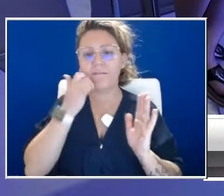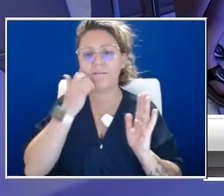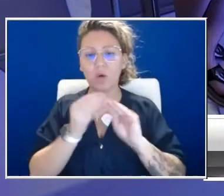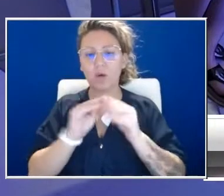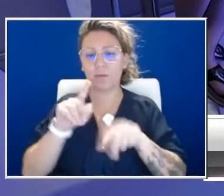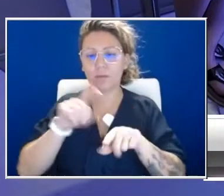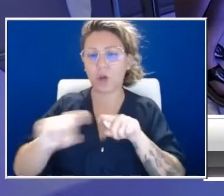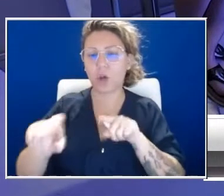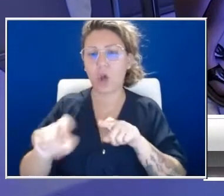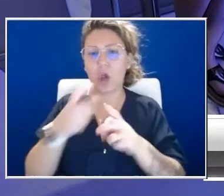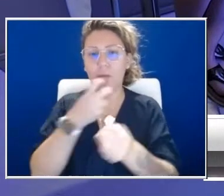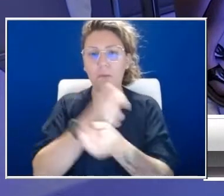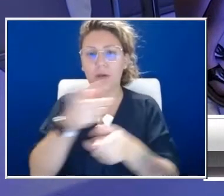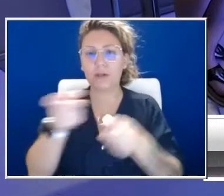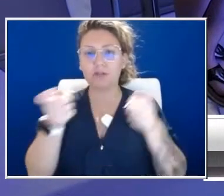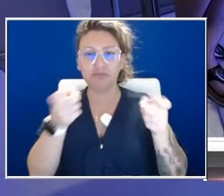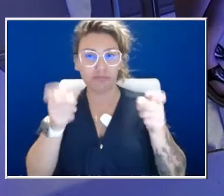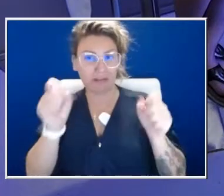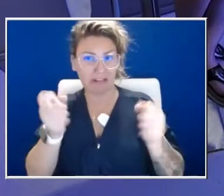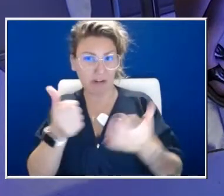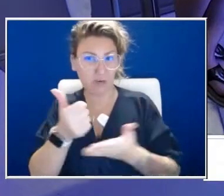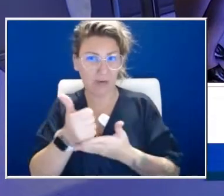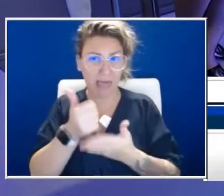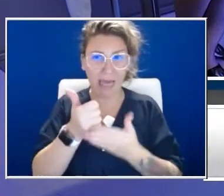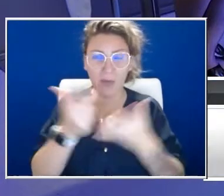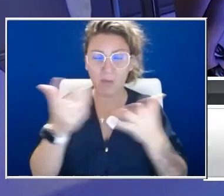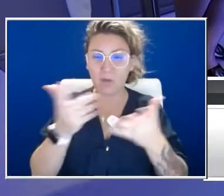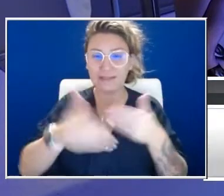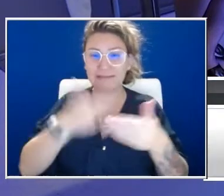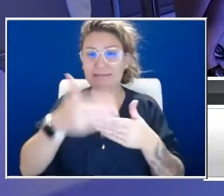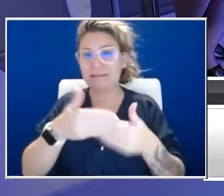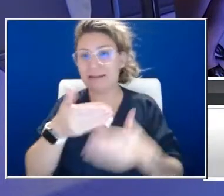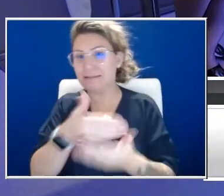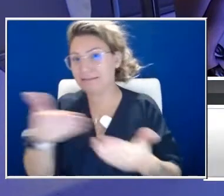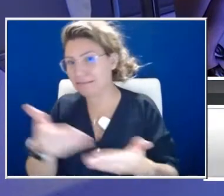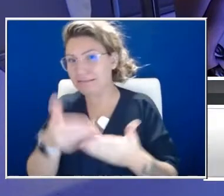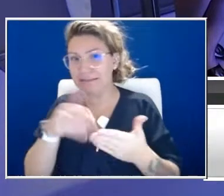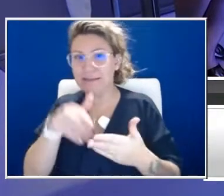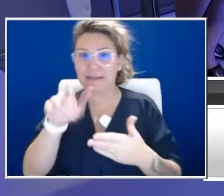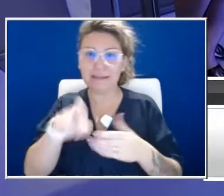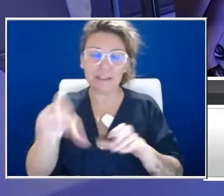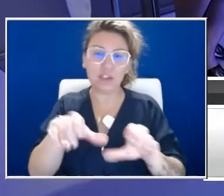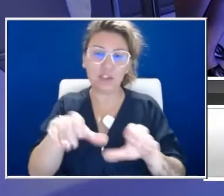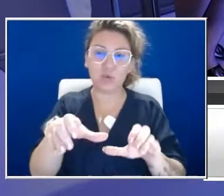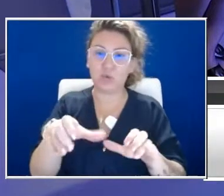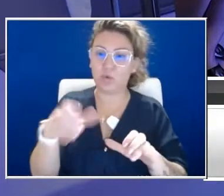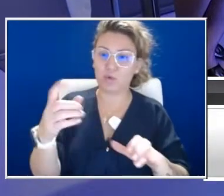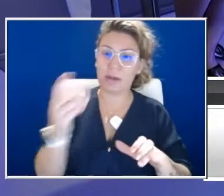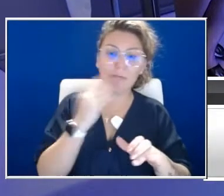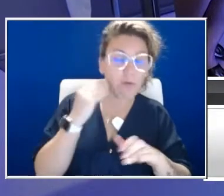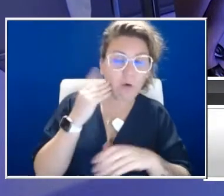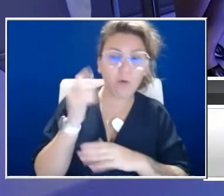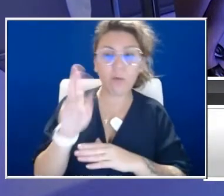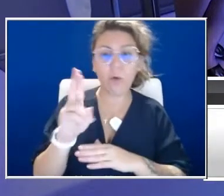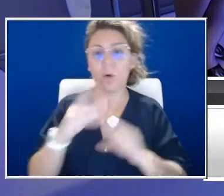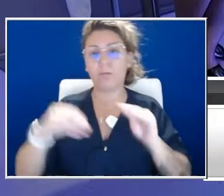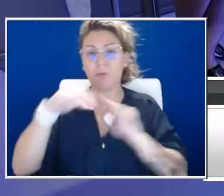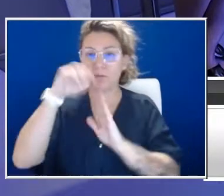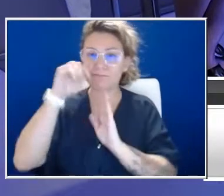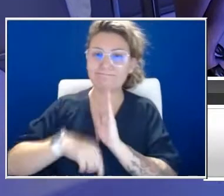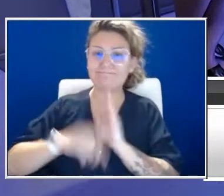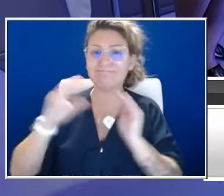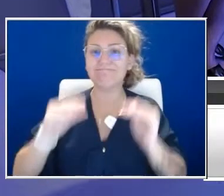kind of people navigate what the next step should be, if there's something that they can remedy this at home, or if they need a more higher level of